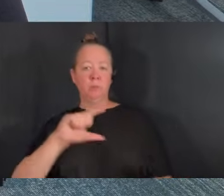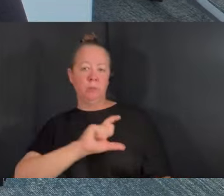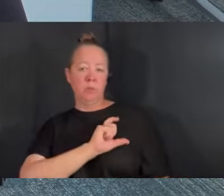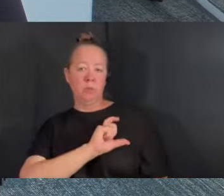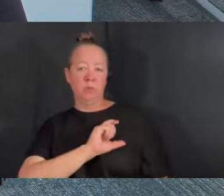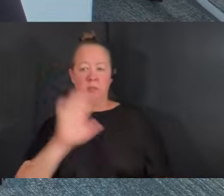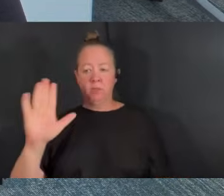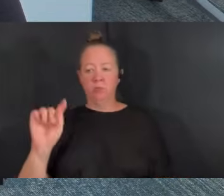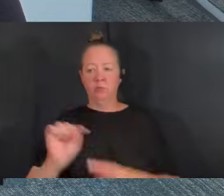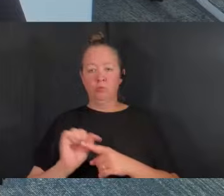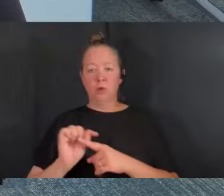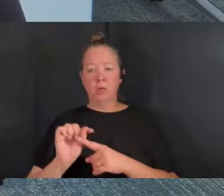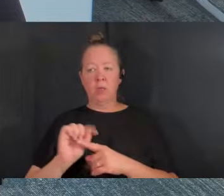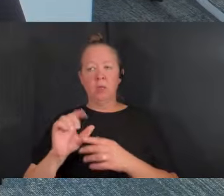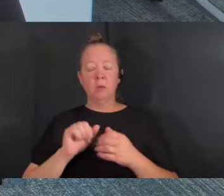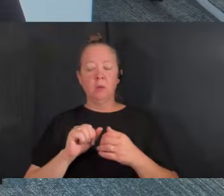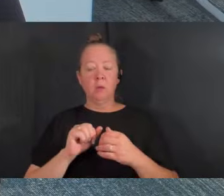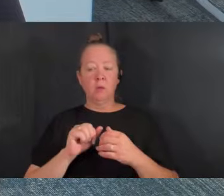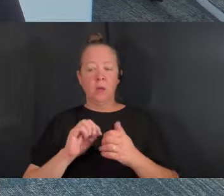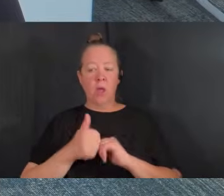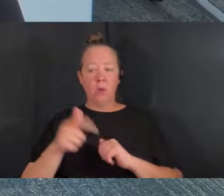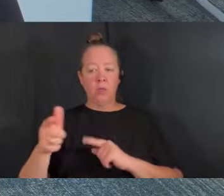the way he runs the